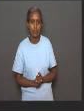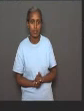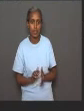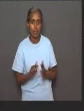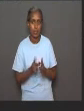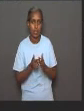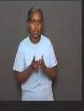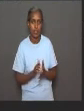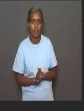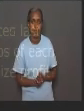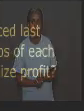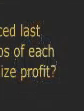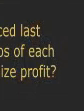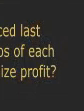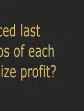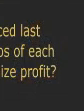Begin.